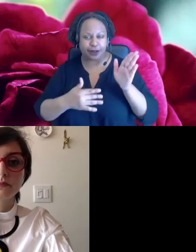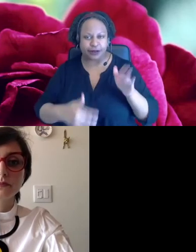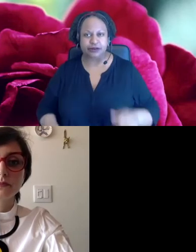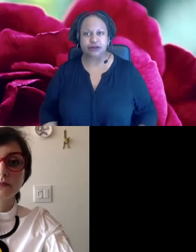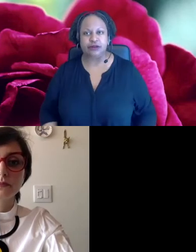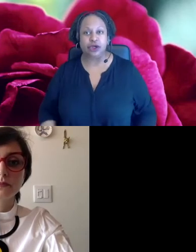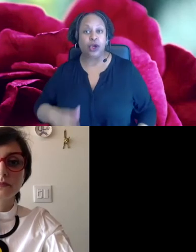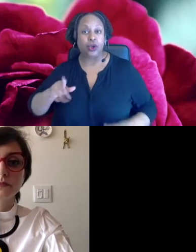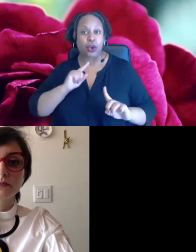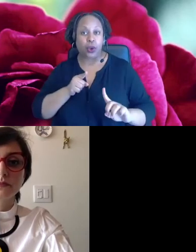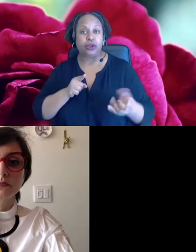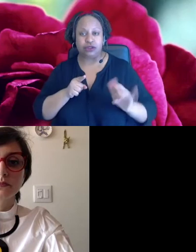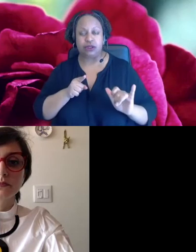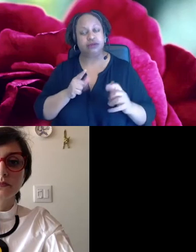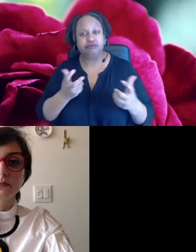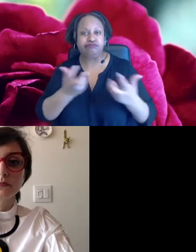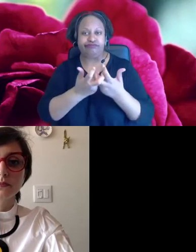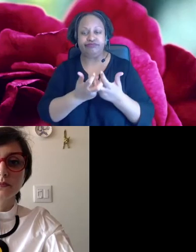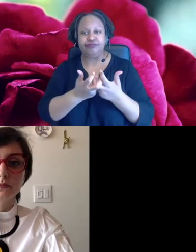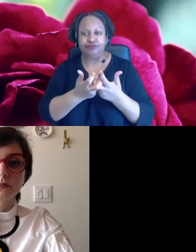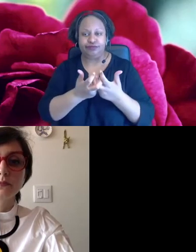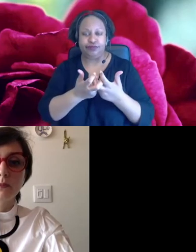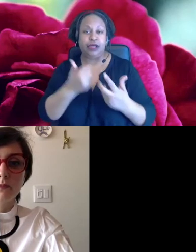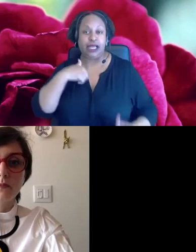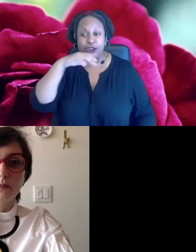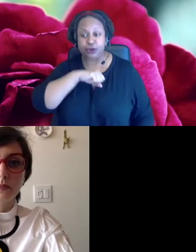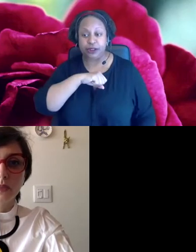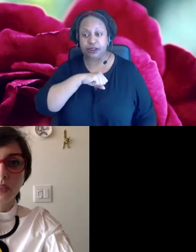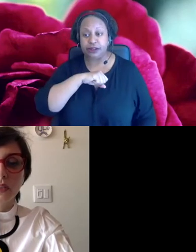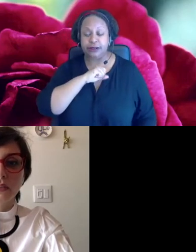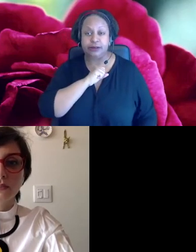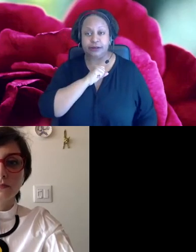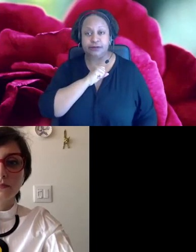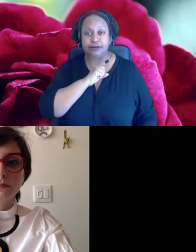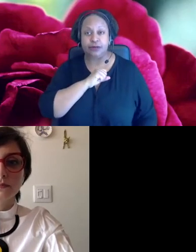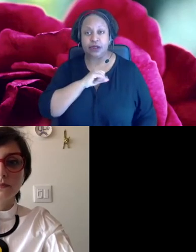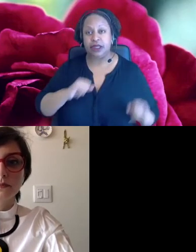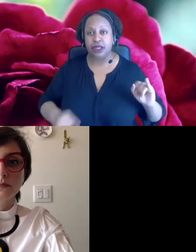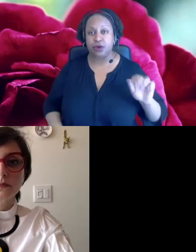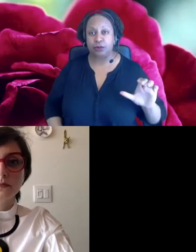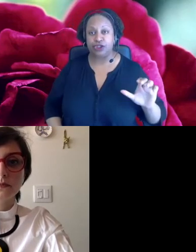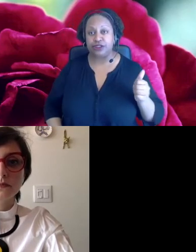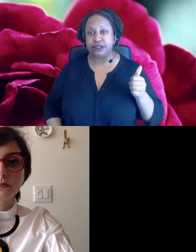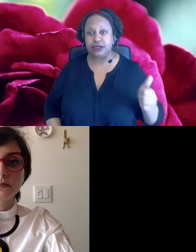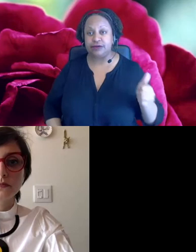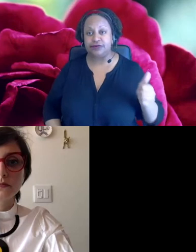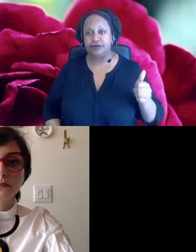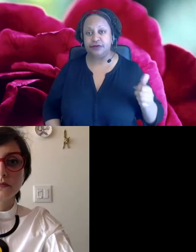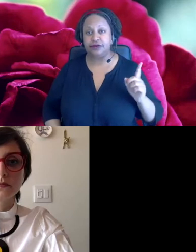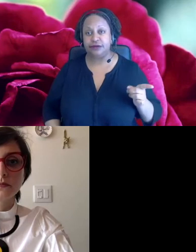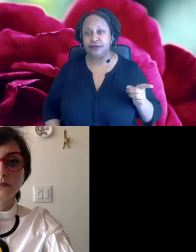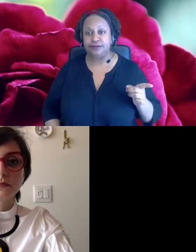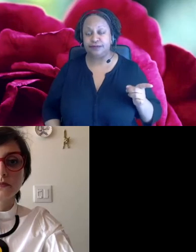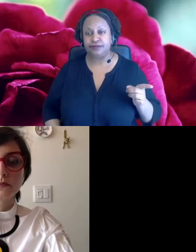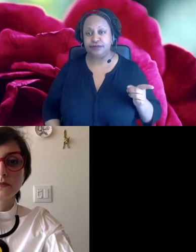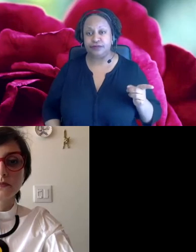achieves your objective. The best, yes. I'm assuming that the corporation itself would not be eligible